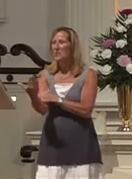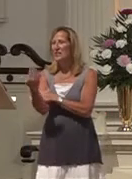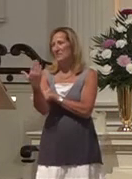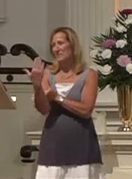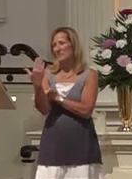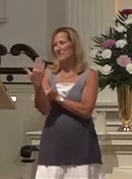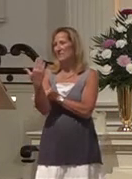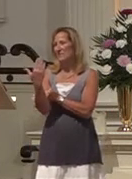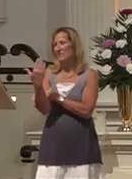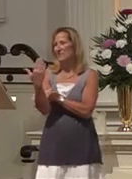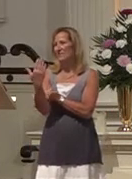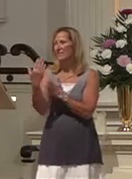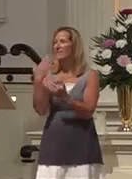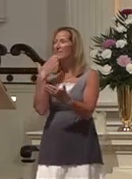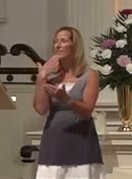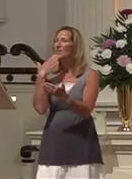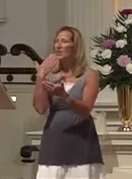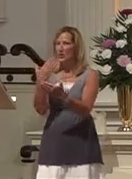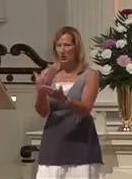morning.